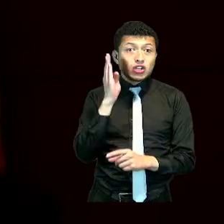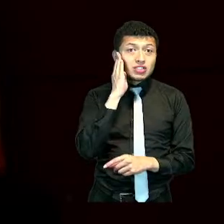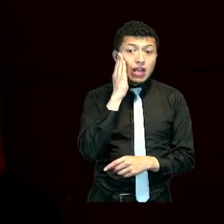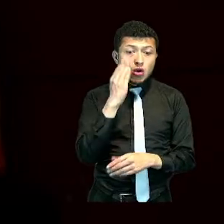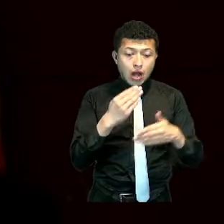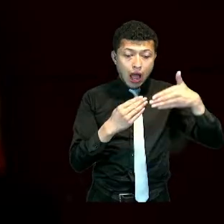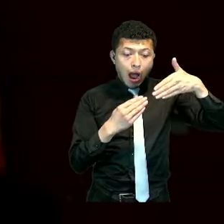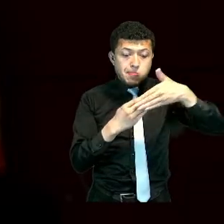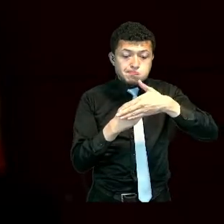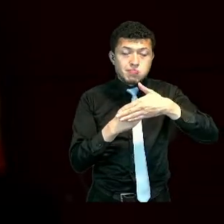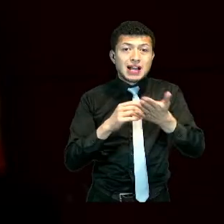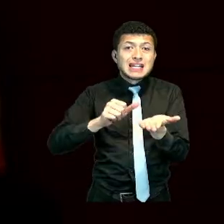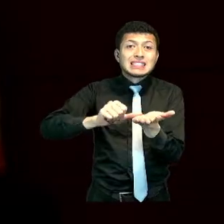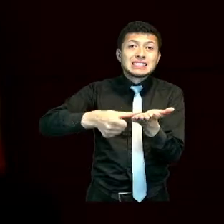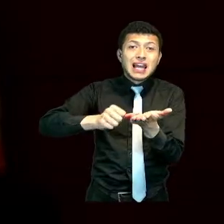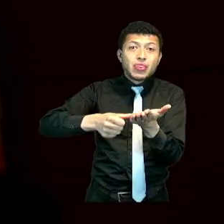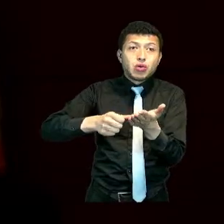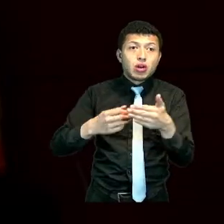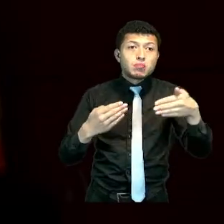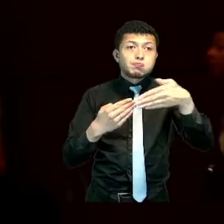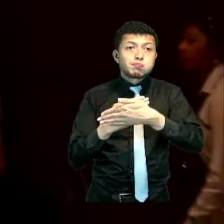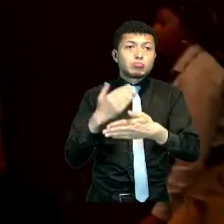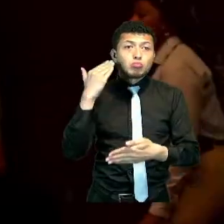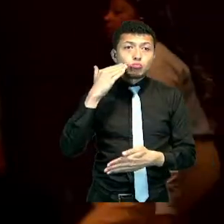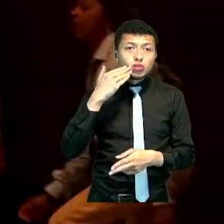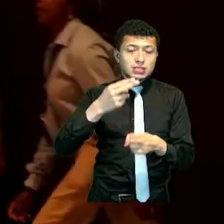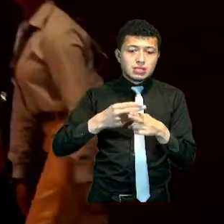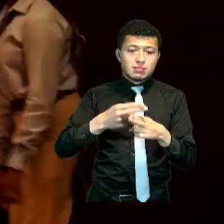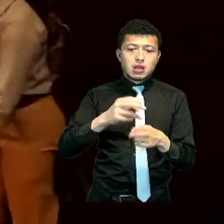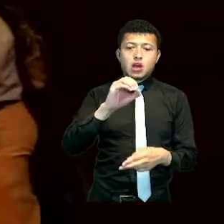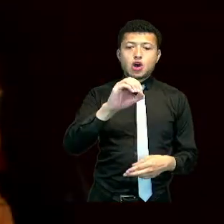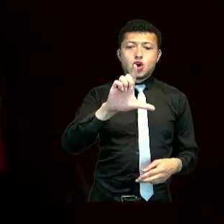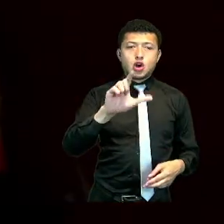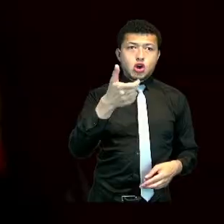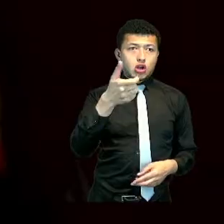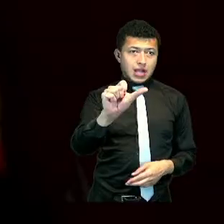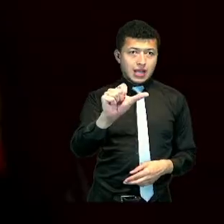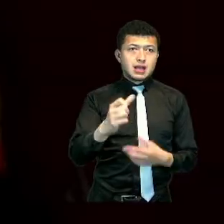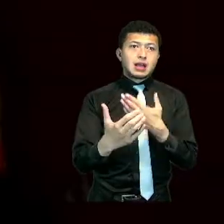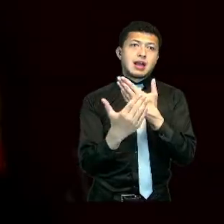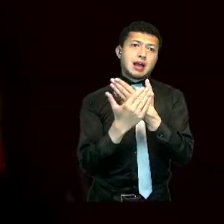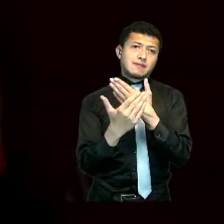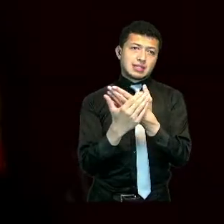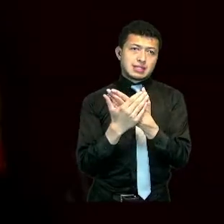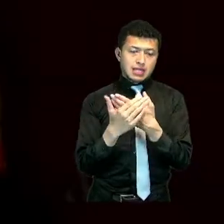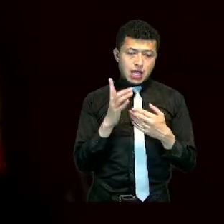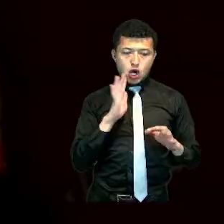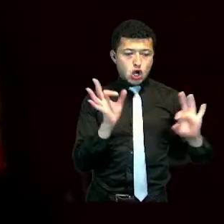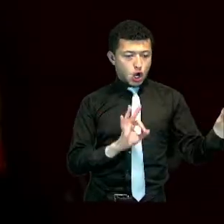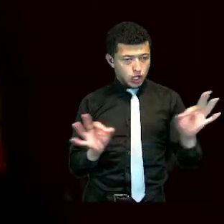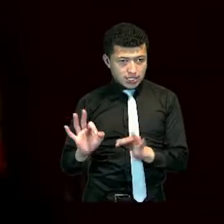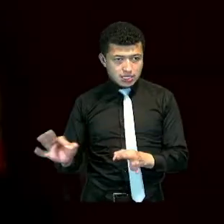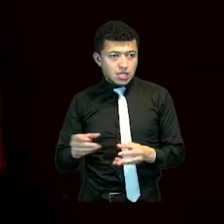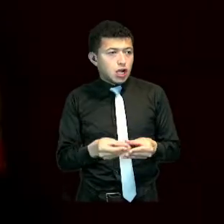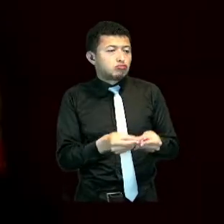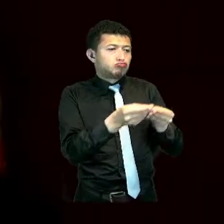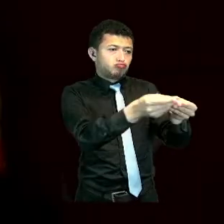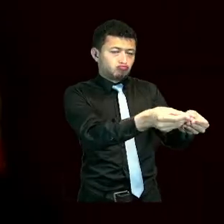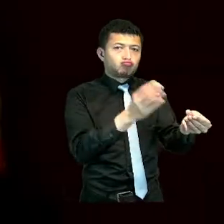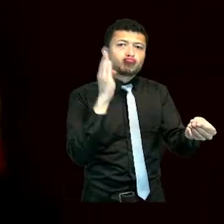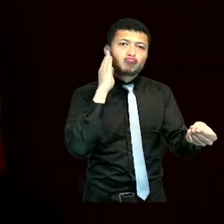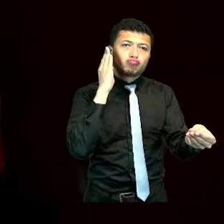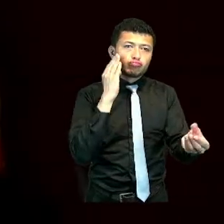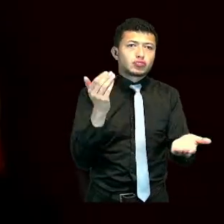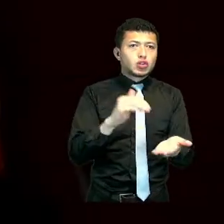found the phone that has the ID card in the phone case of Mrs. Olga Lucia